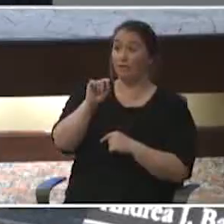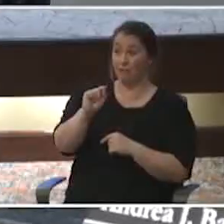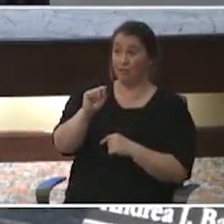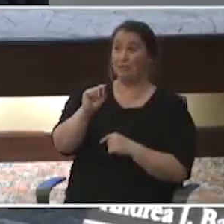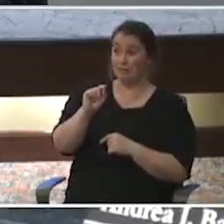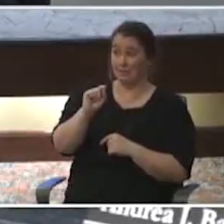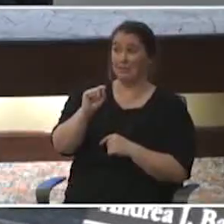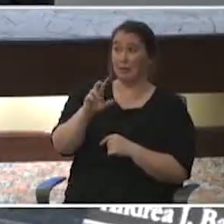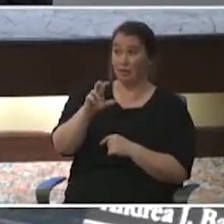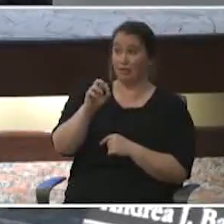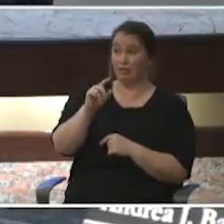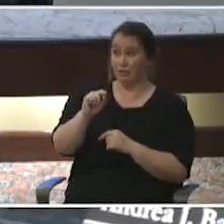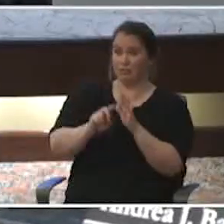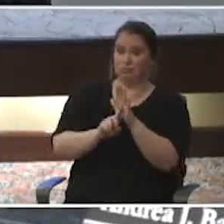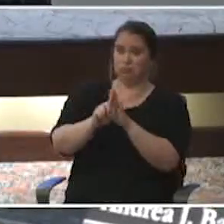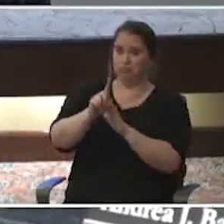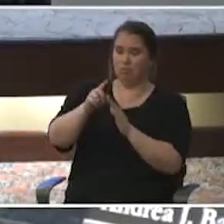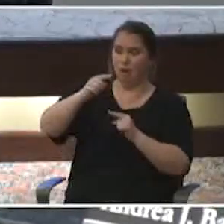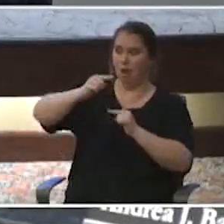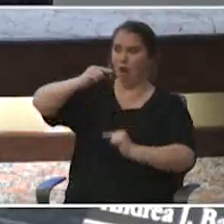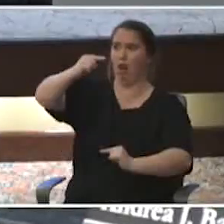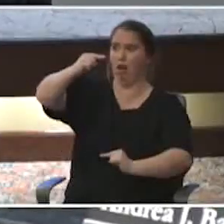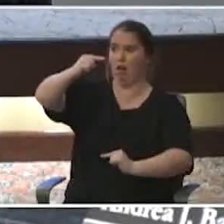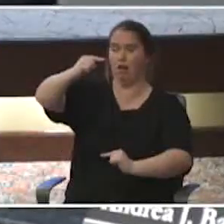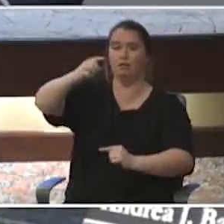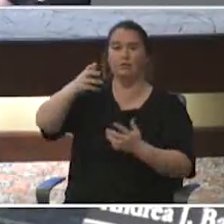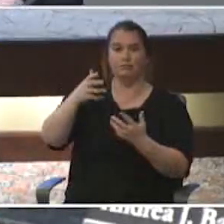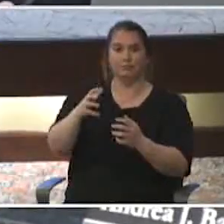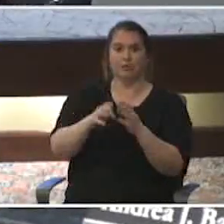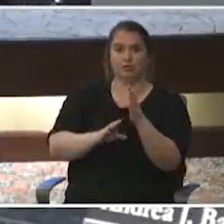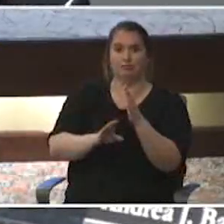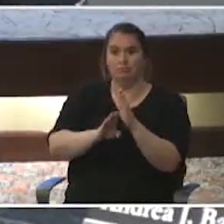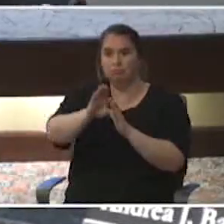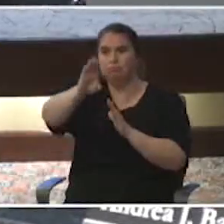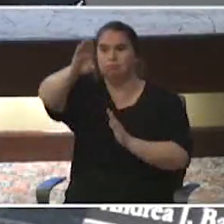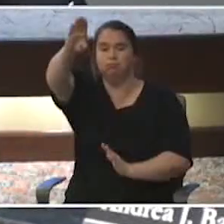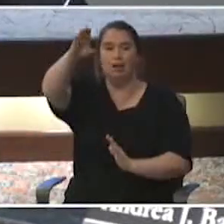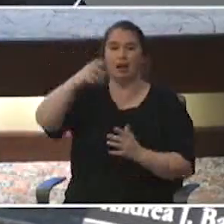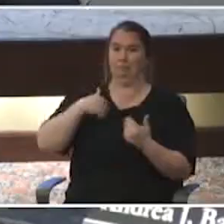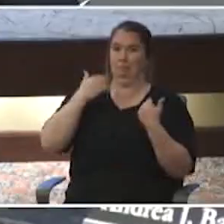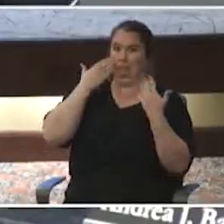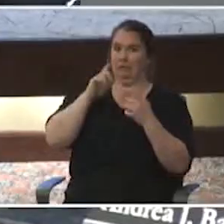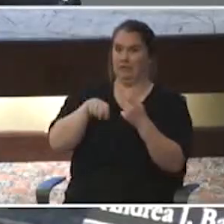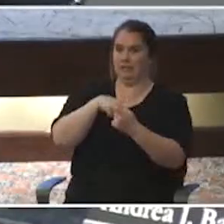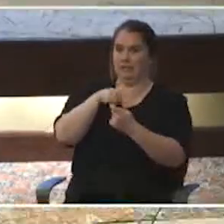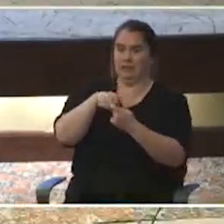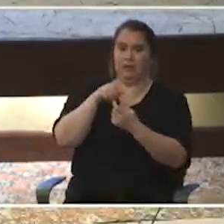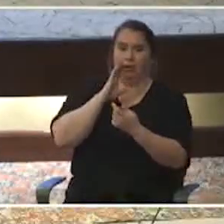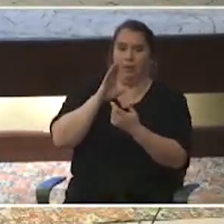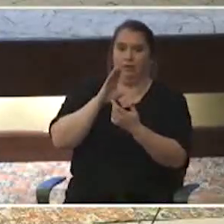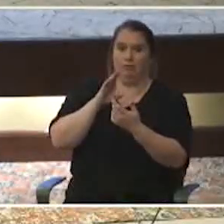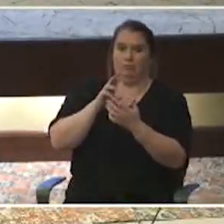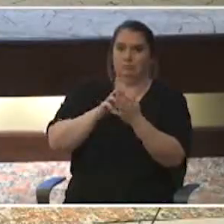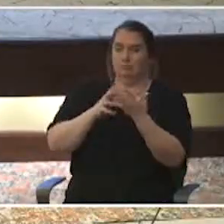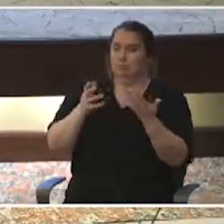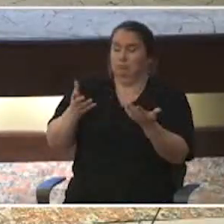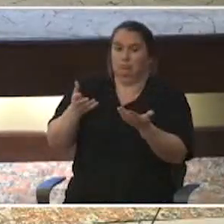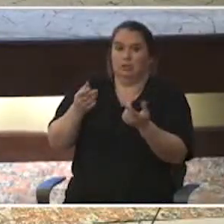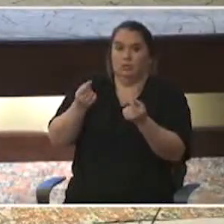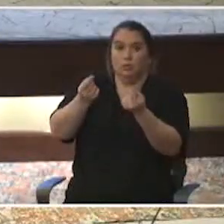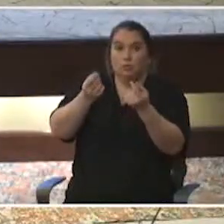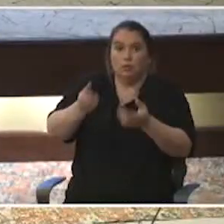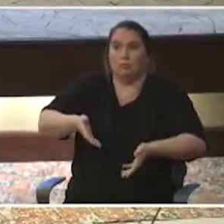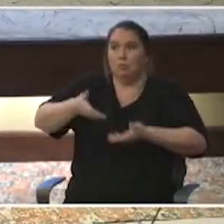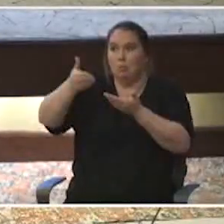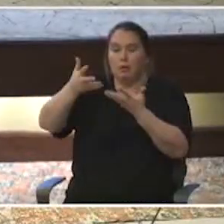outside. rocket They're putting the oriented. feet in now. I don't know where, I didn't drive by today, but so I don't know if it's actually up or not, but it's gonna be pretty. A lot of fun.